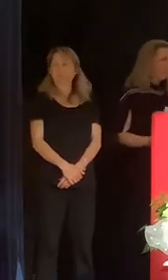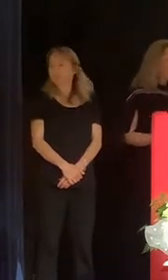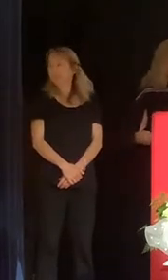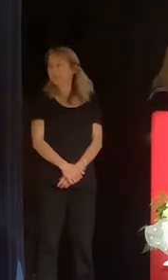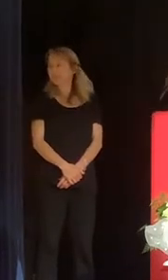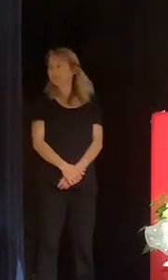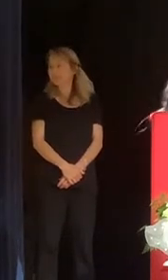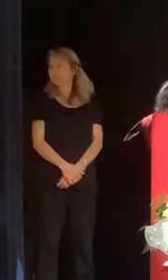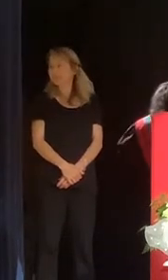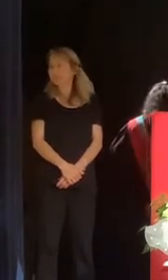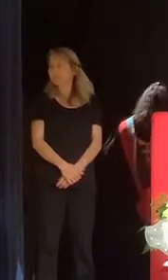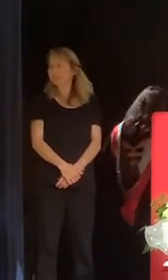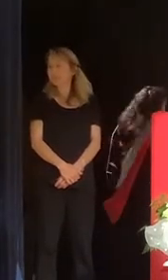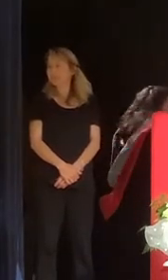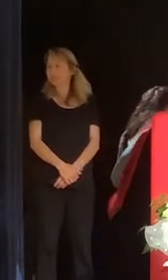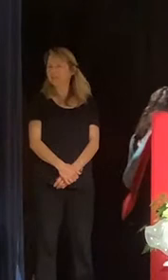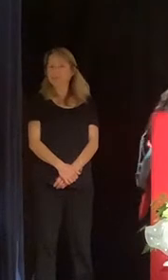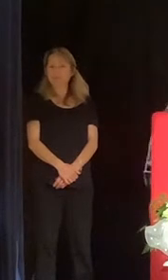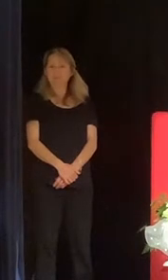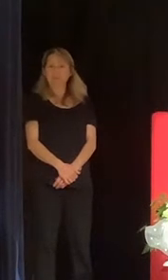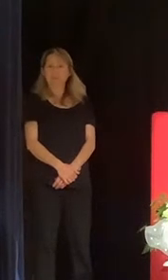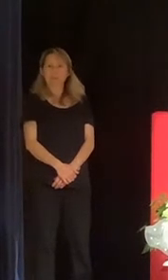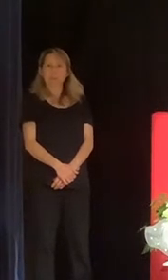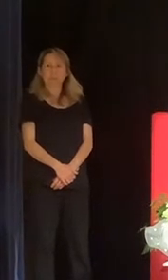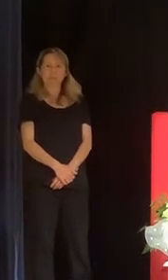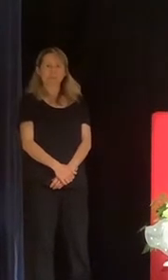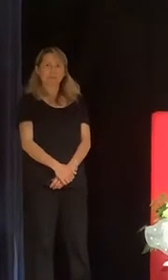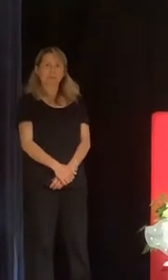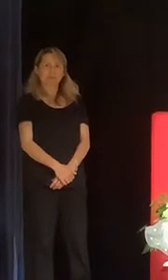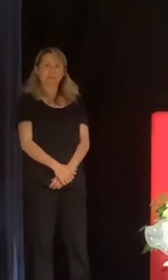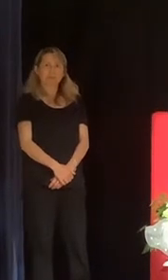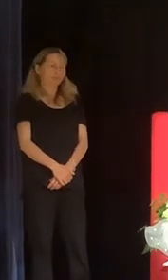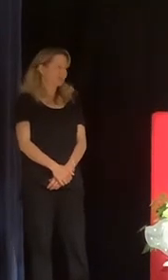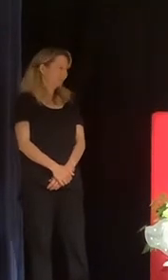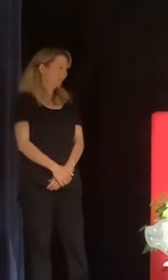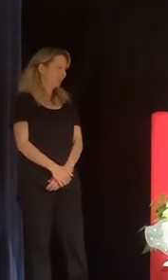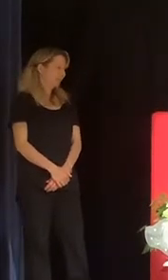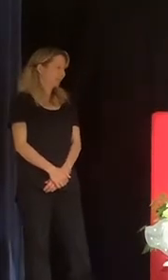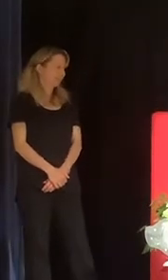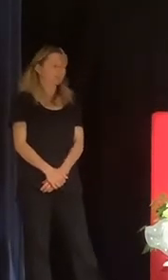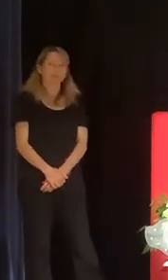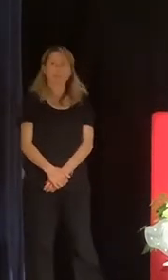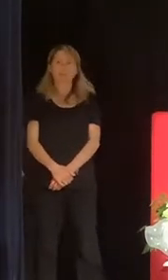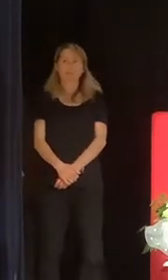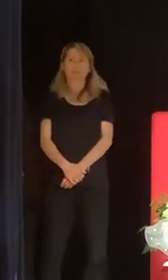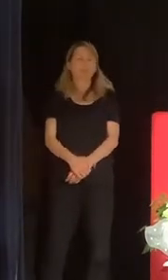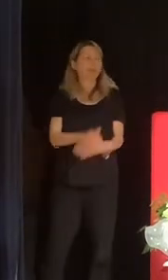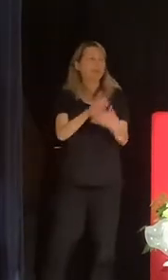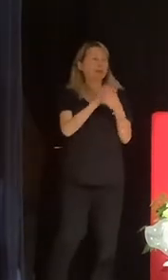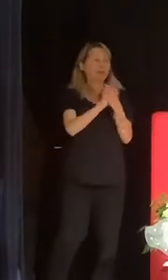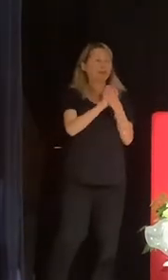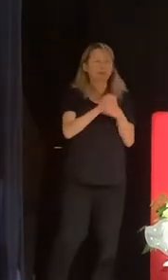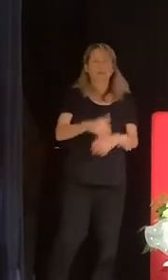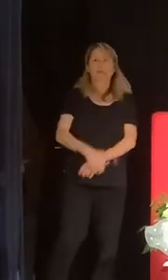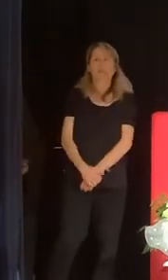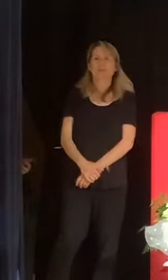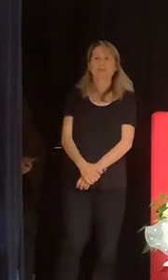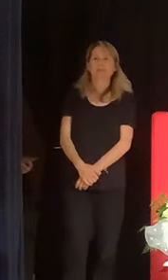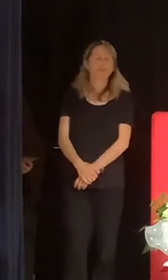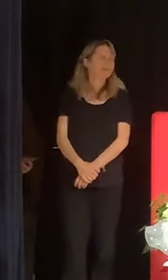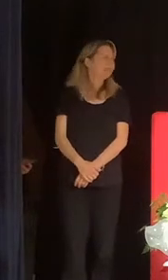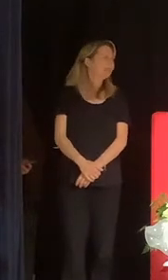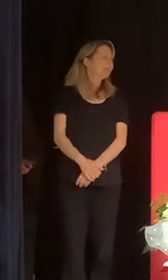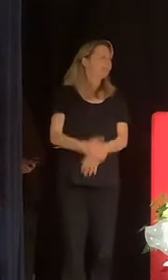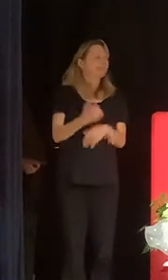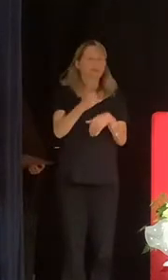Congratulations. Congratulations, Conlin. I would